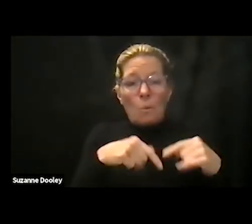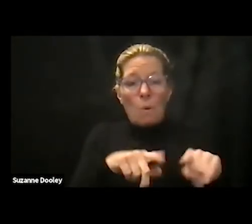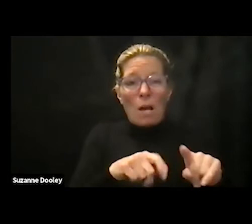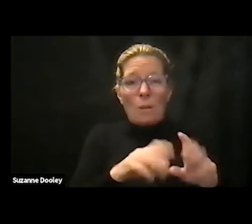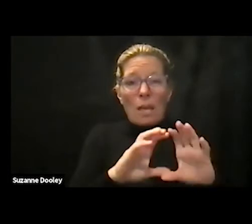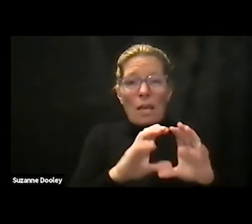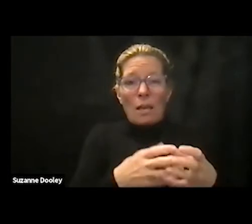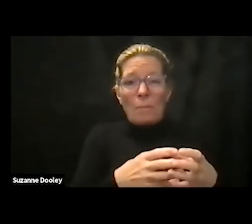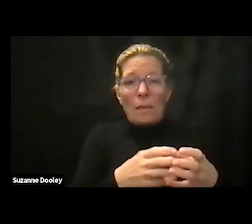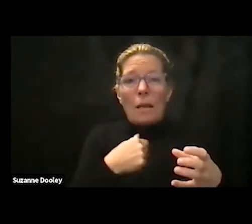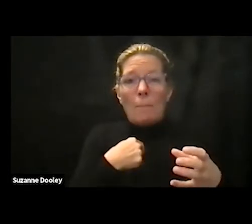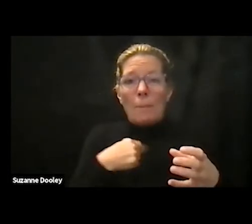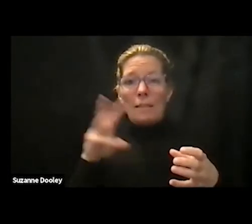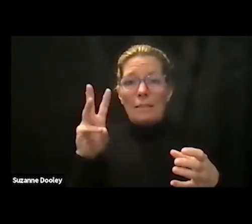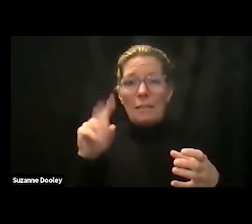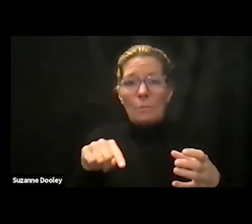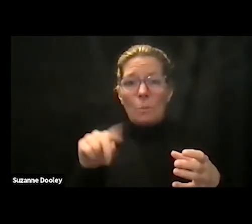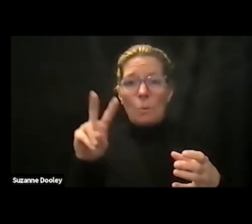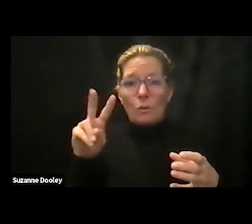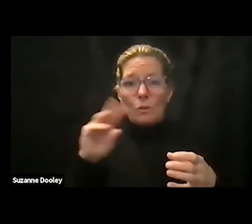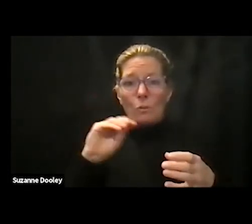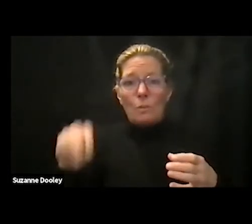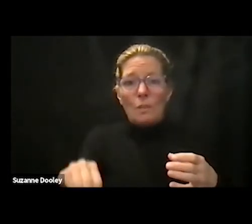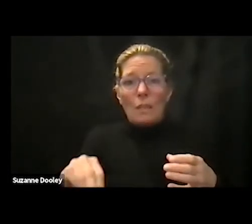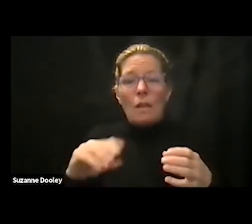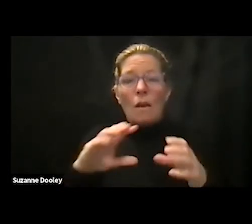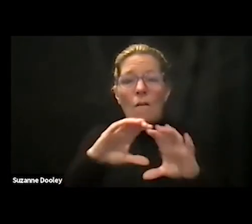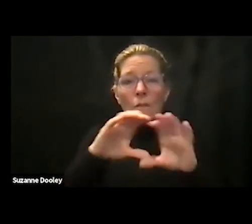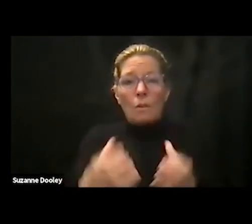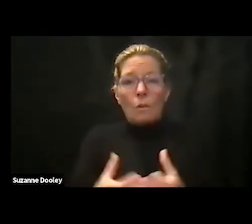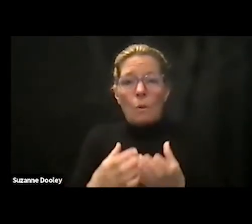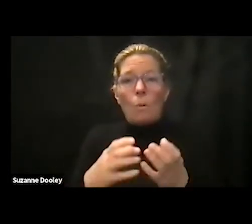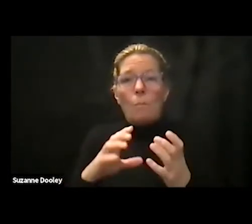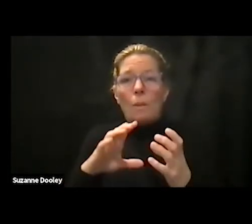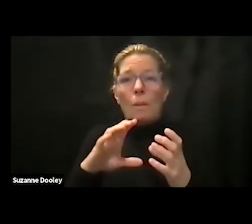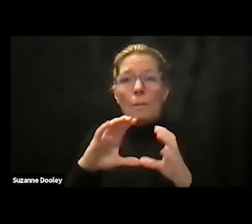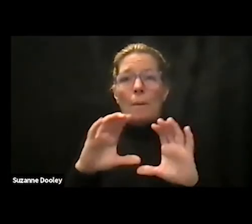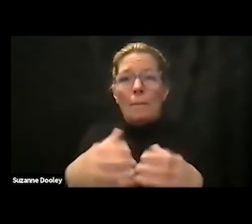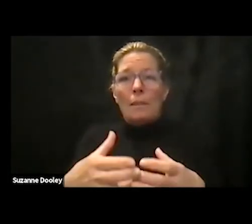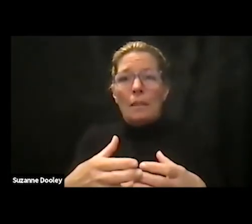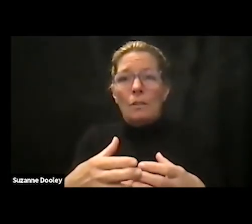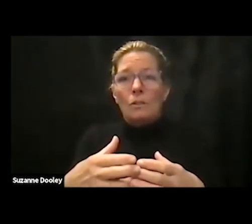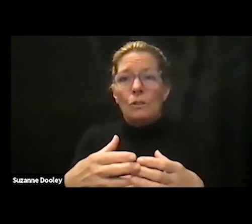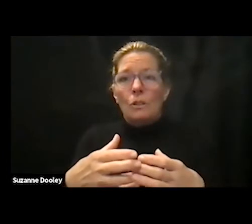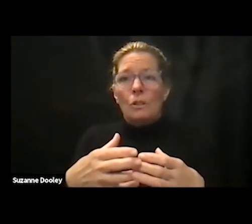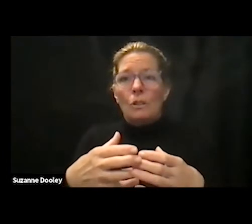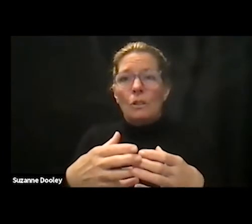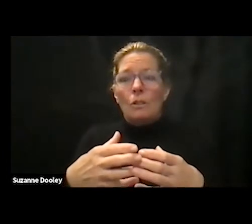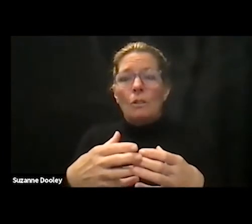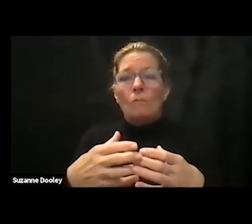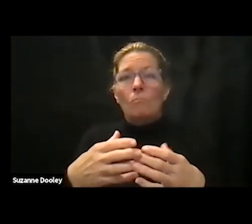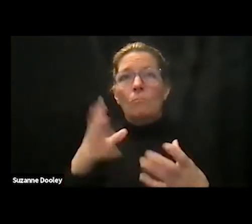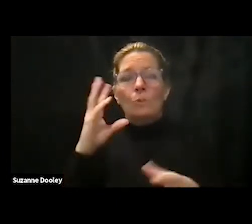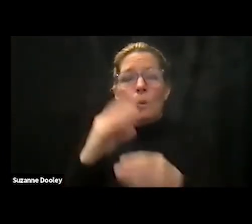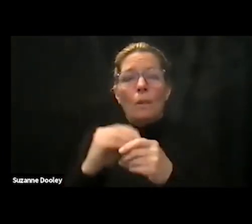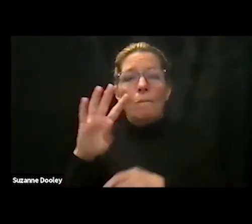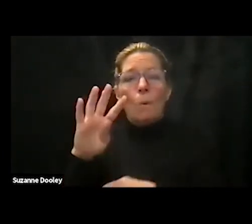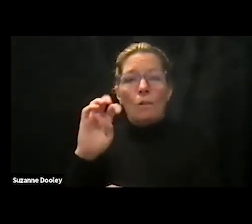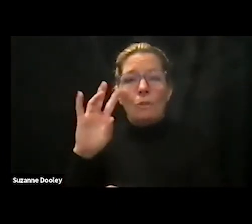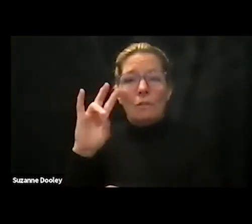just 6.2% of the global population, totaling, you know,